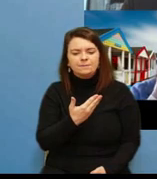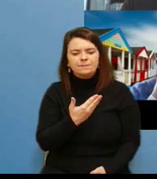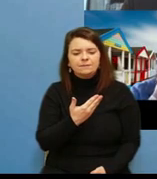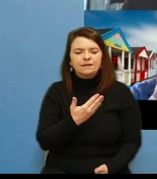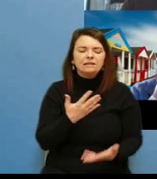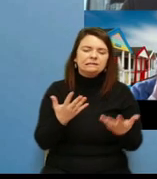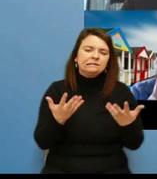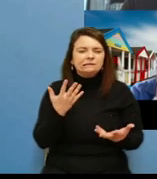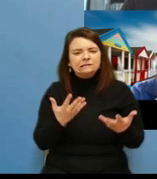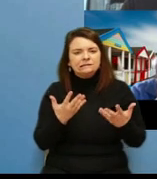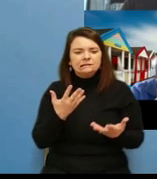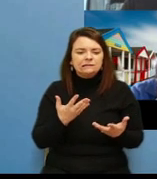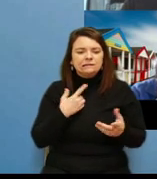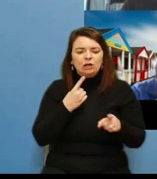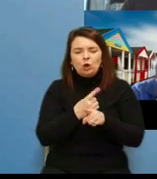Thanks.